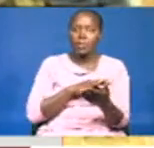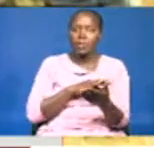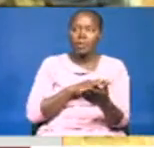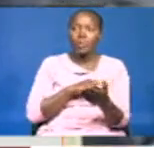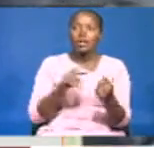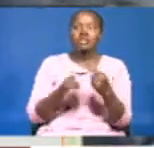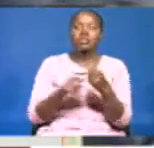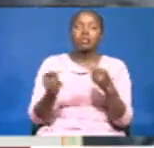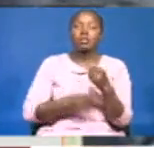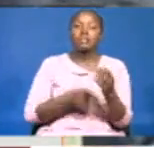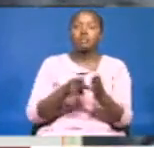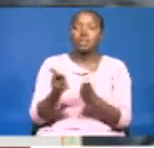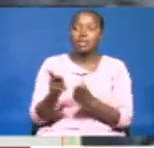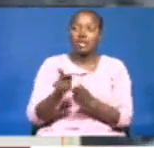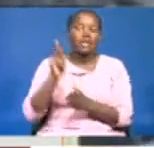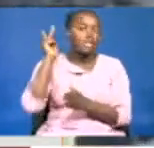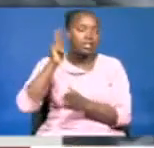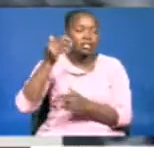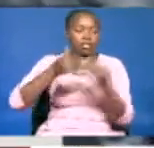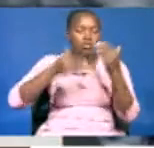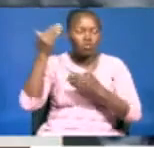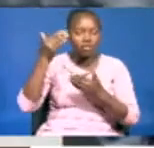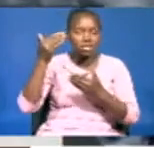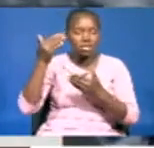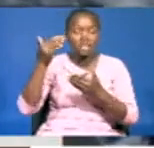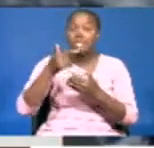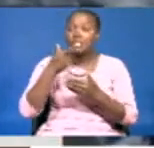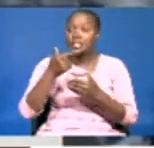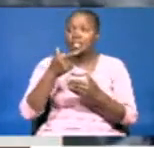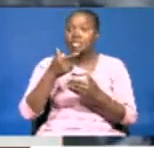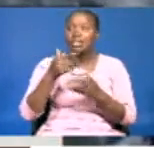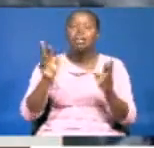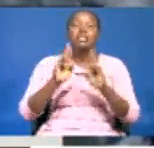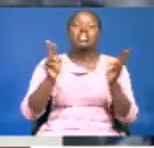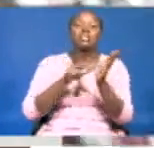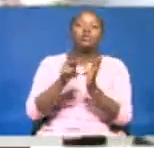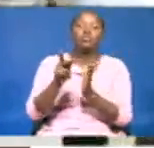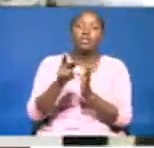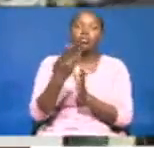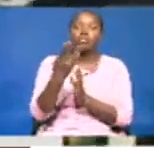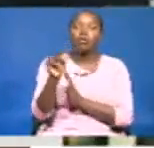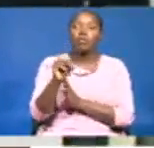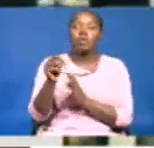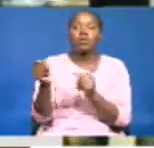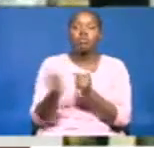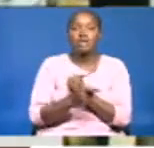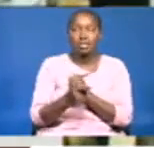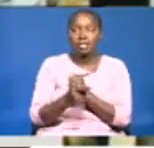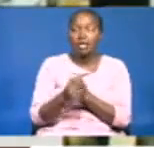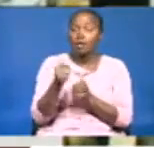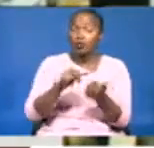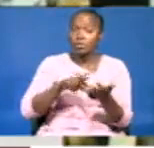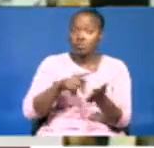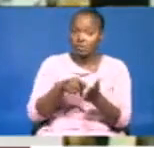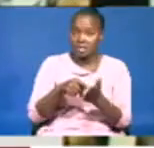7 months' gross. Kisii University has indicated it is willing to pay 4 million monthly, which means